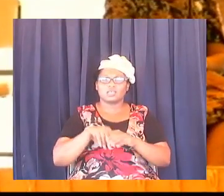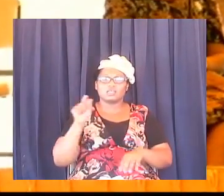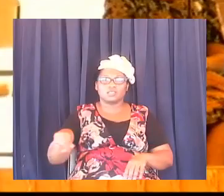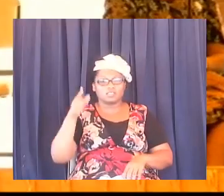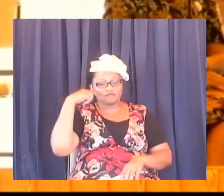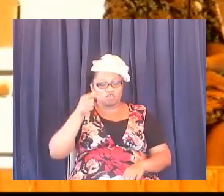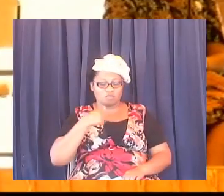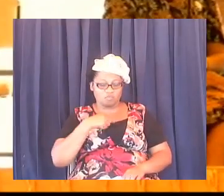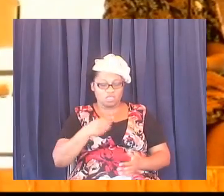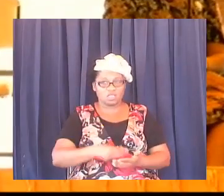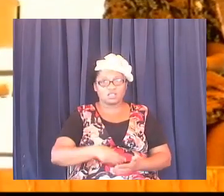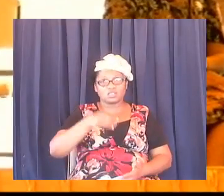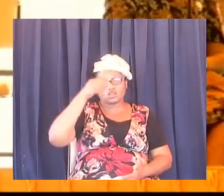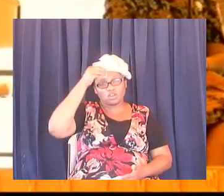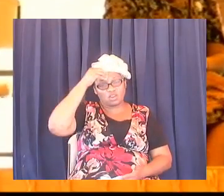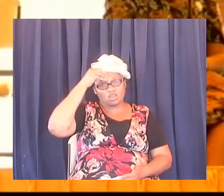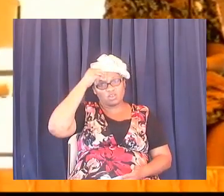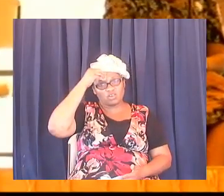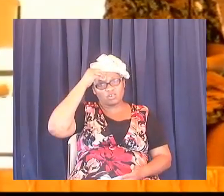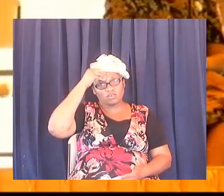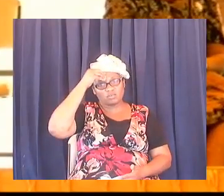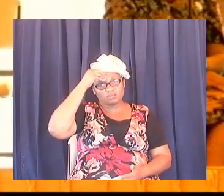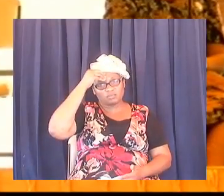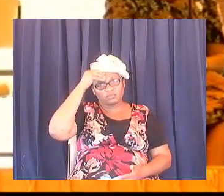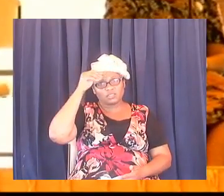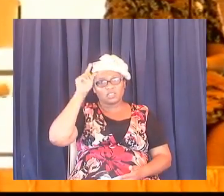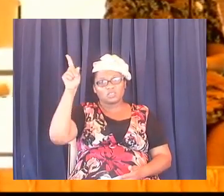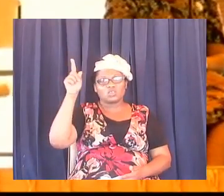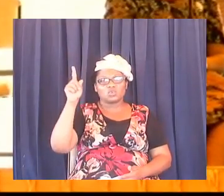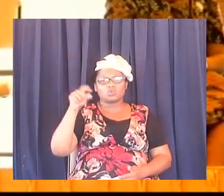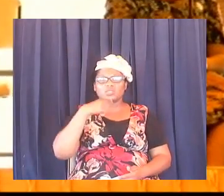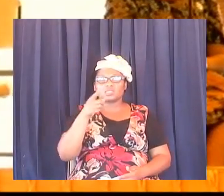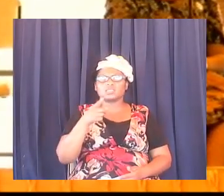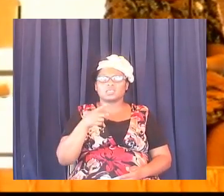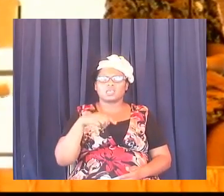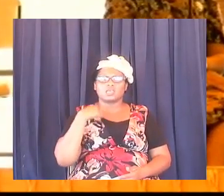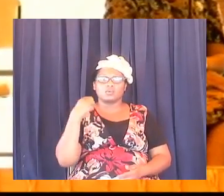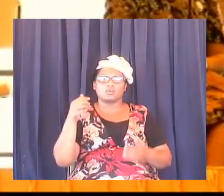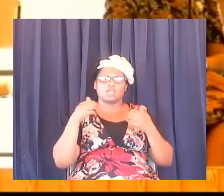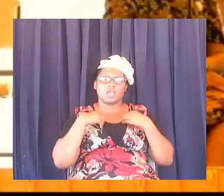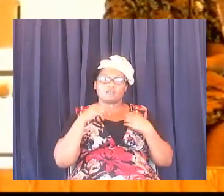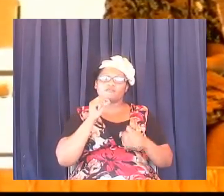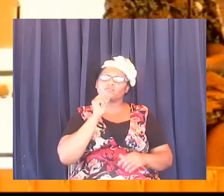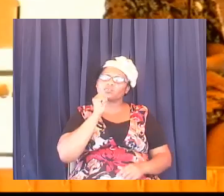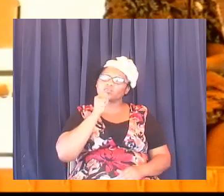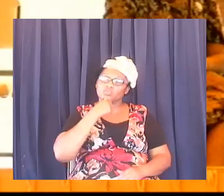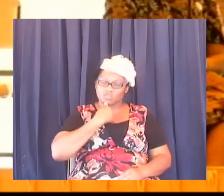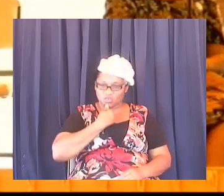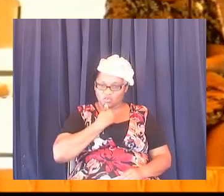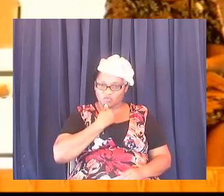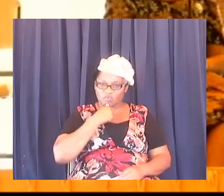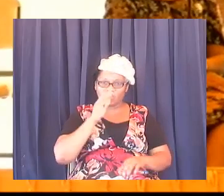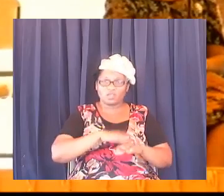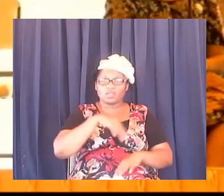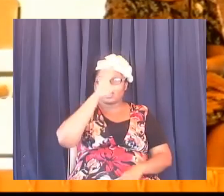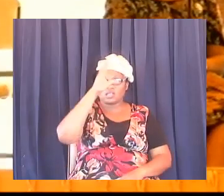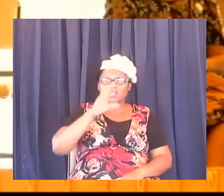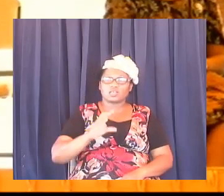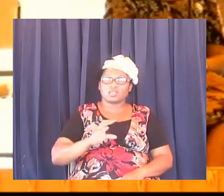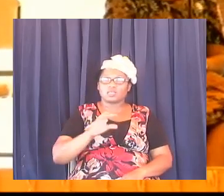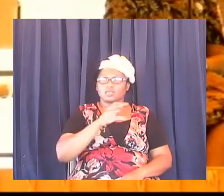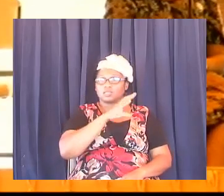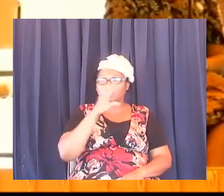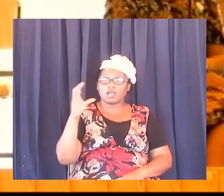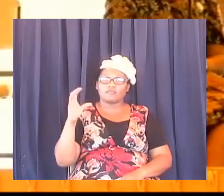understand that you have to suffer, because Jesus himself suffered at Calvary. It was a great